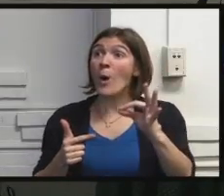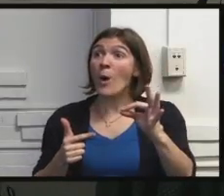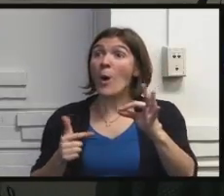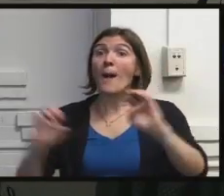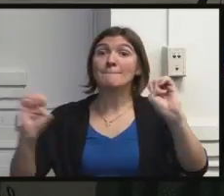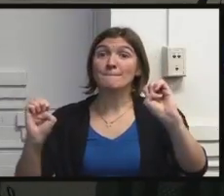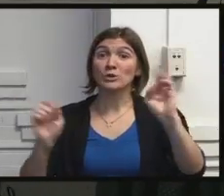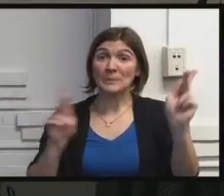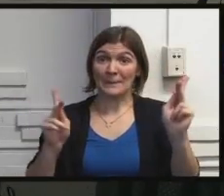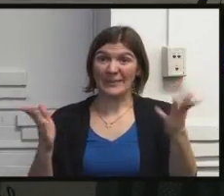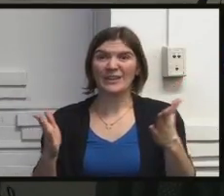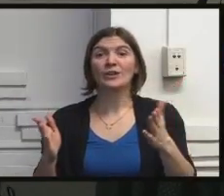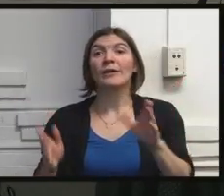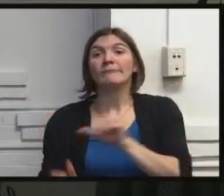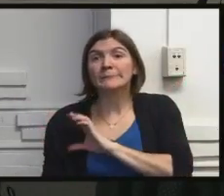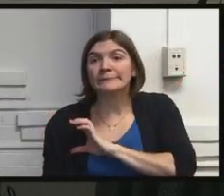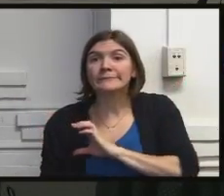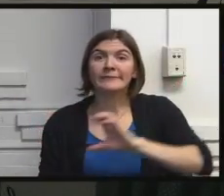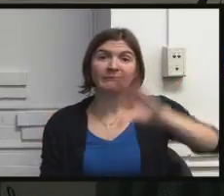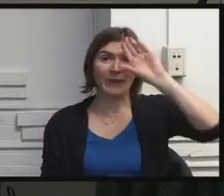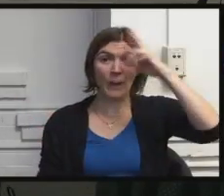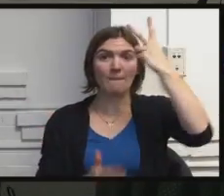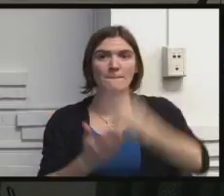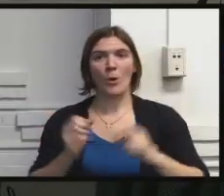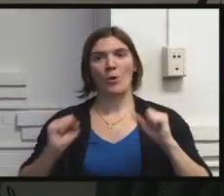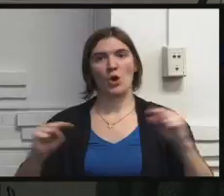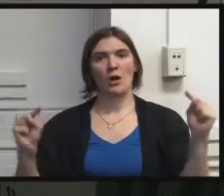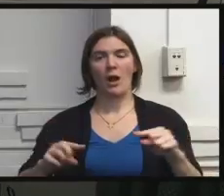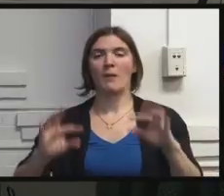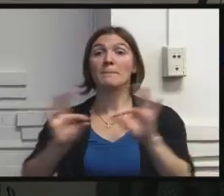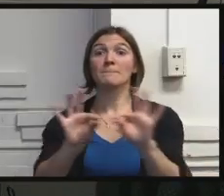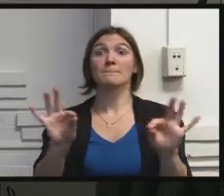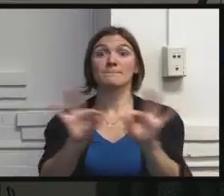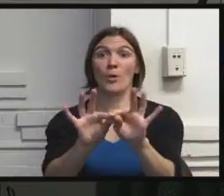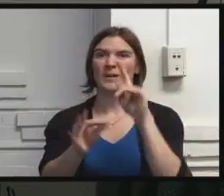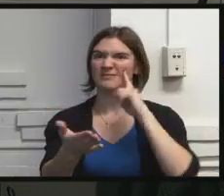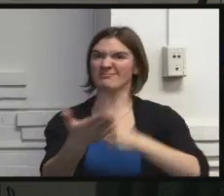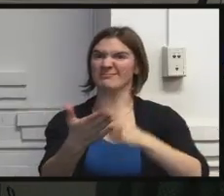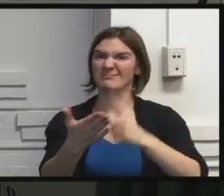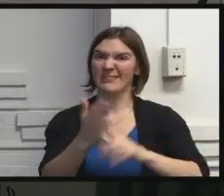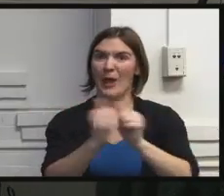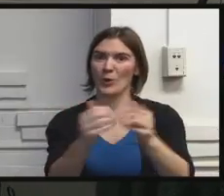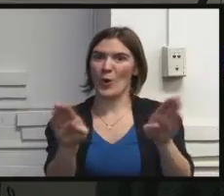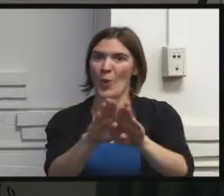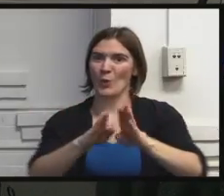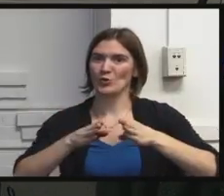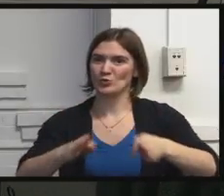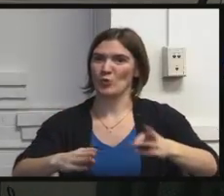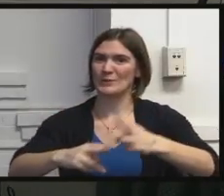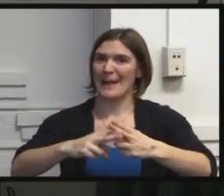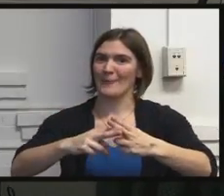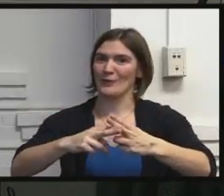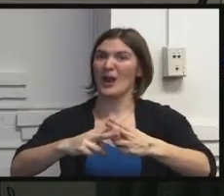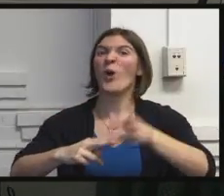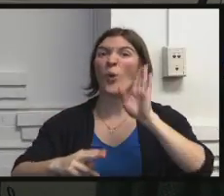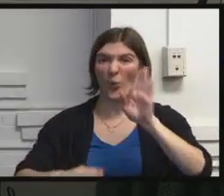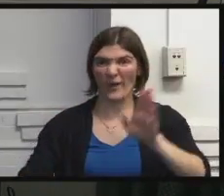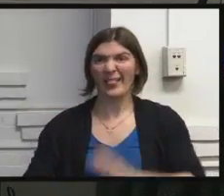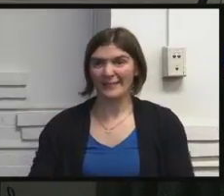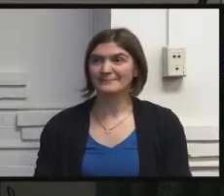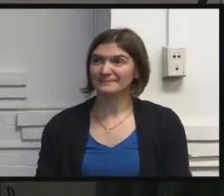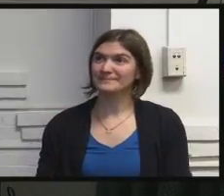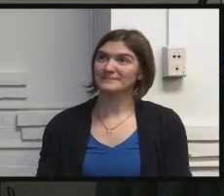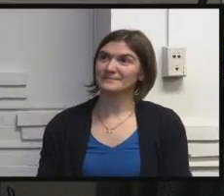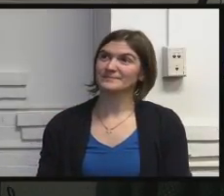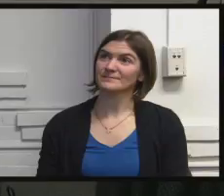see emergency services here. I always love when emergency services come to these meetings, especially when we talk about a road closure, which is something we're going to be talking about